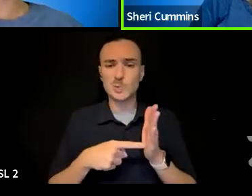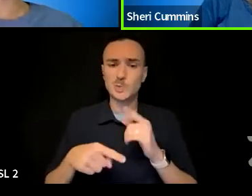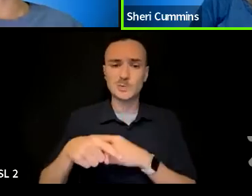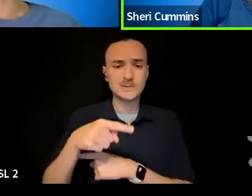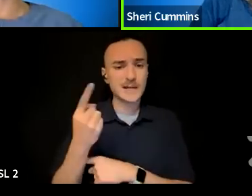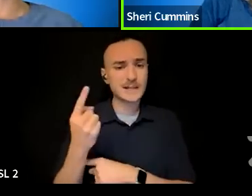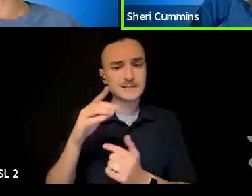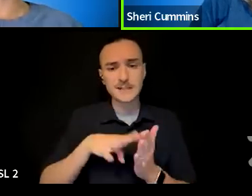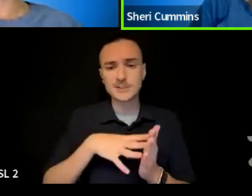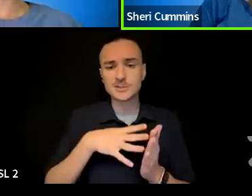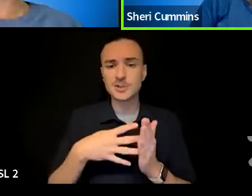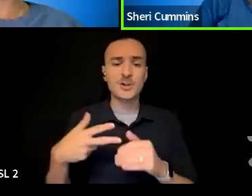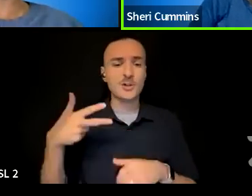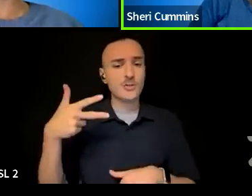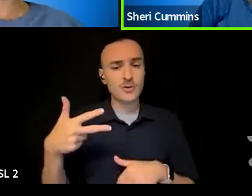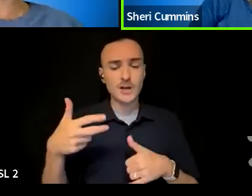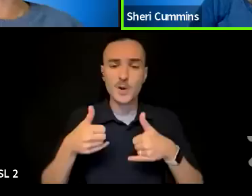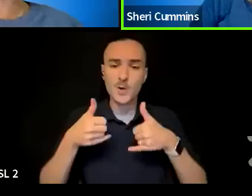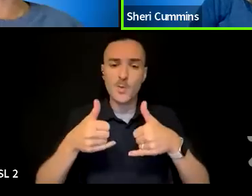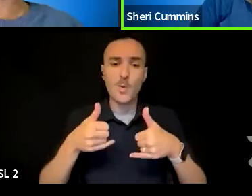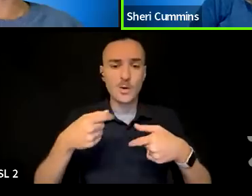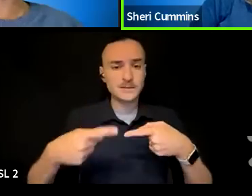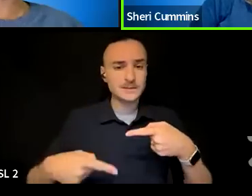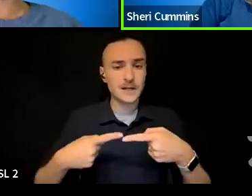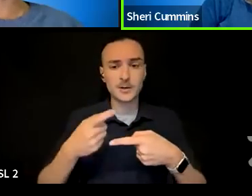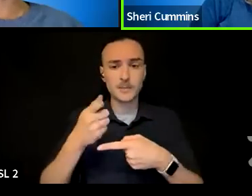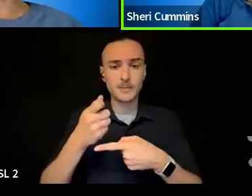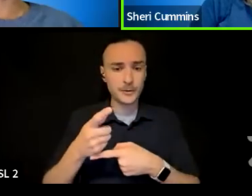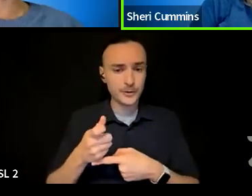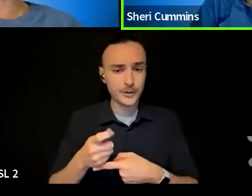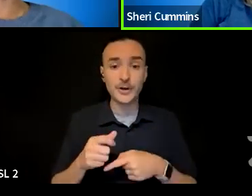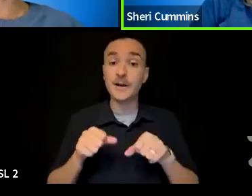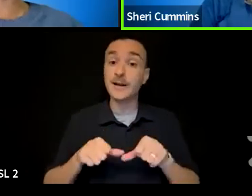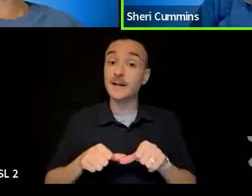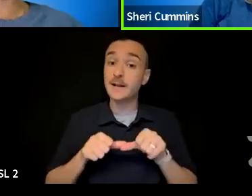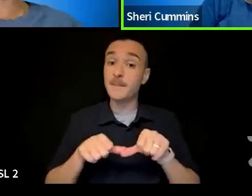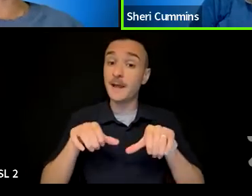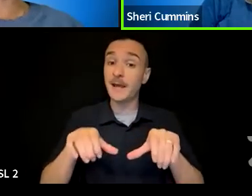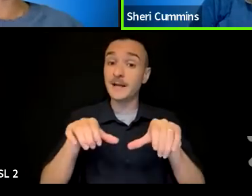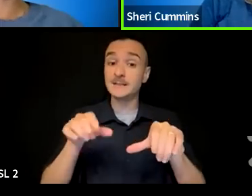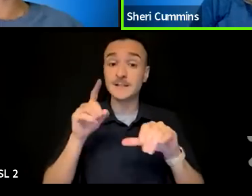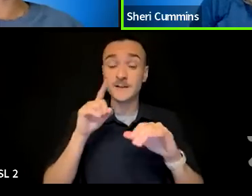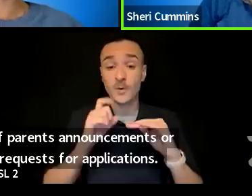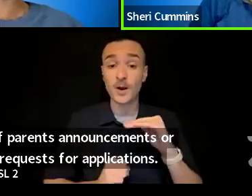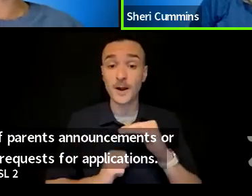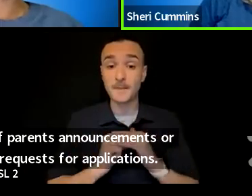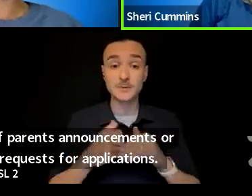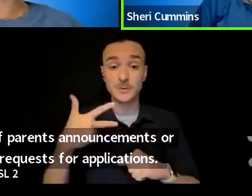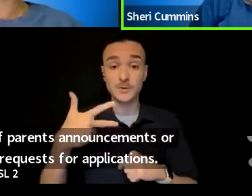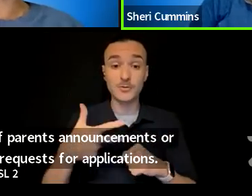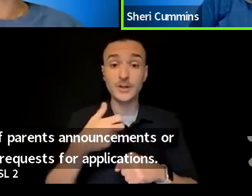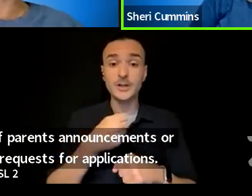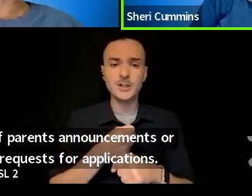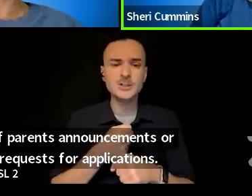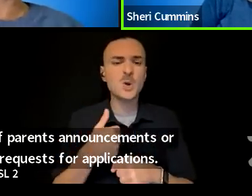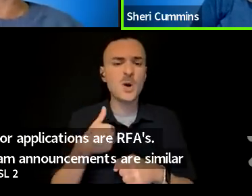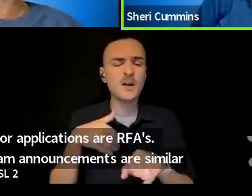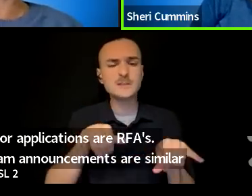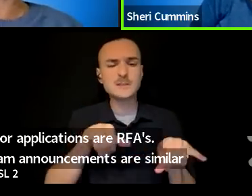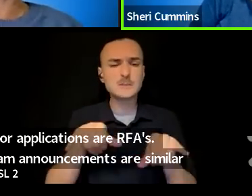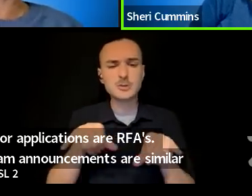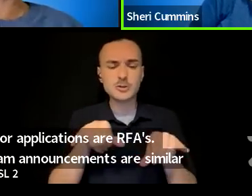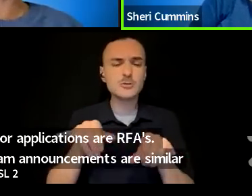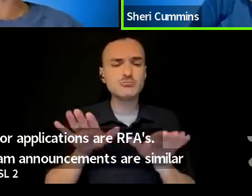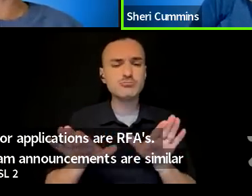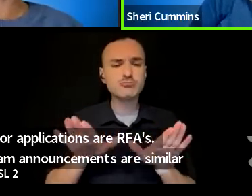review, and award cycles per year. They can remain active for up to 3 years. So there are some similarities, but there